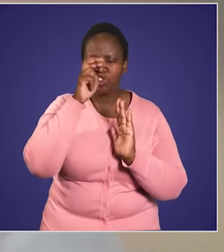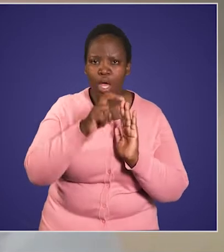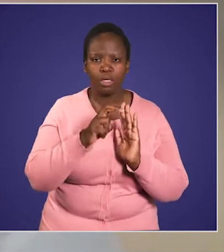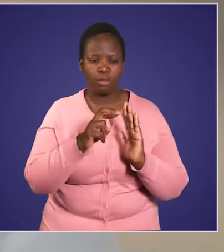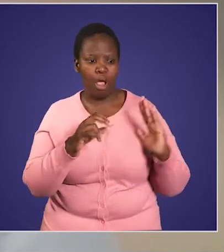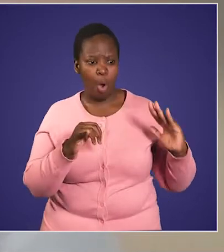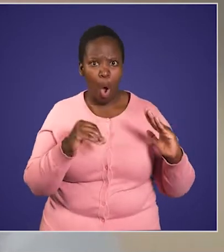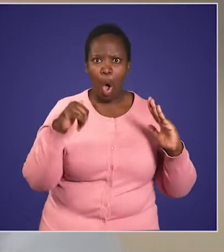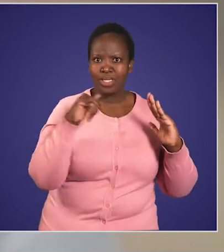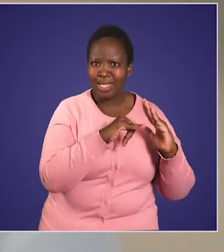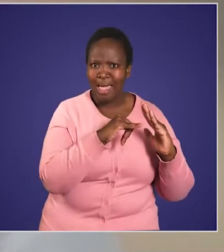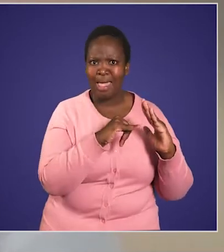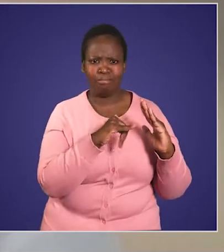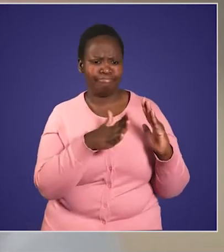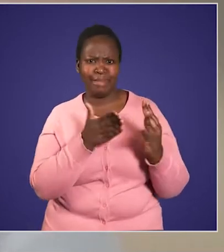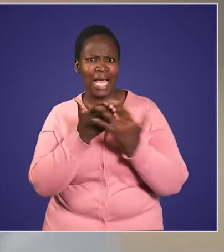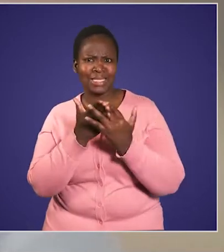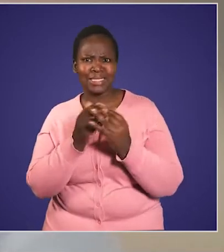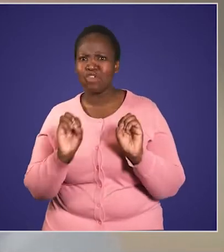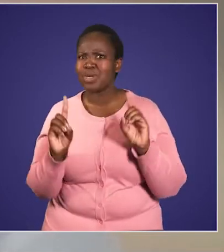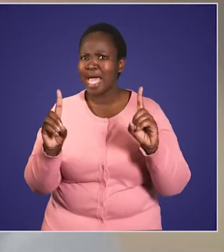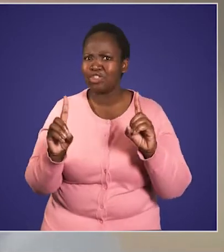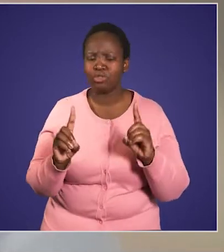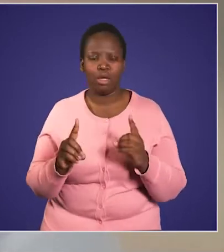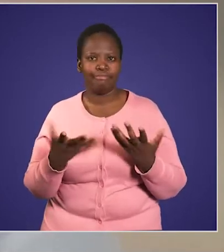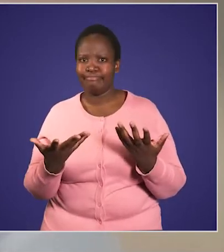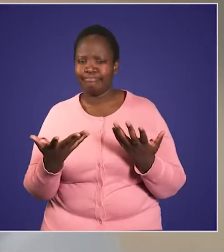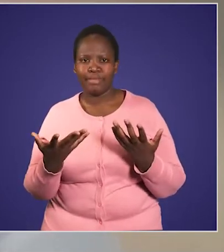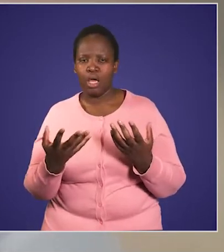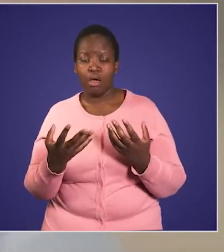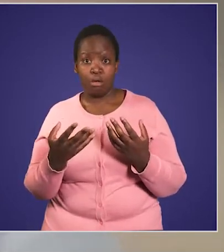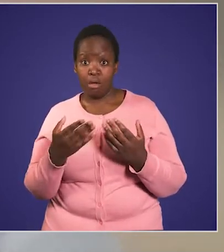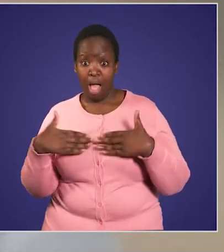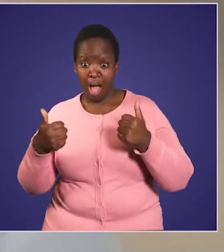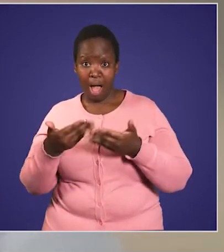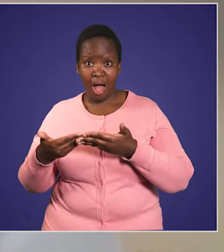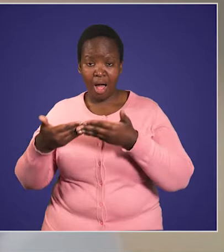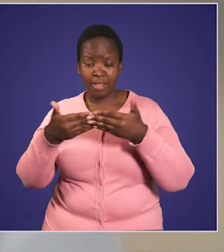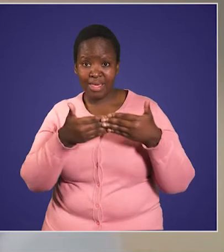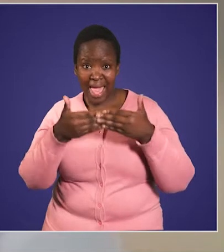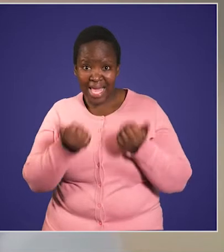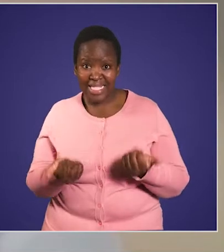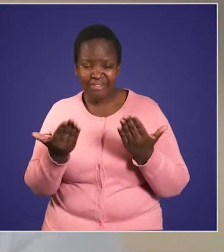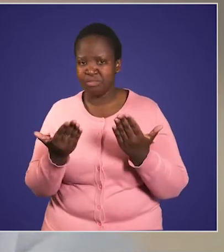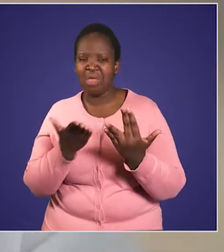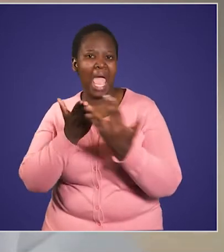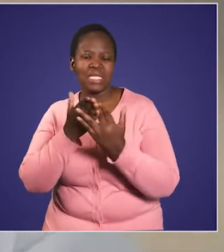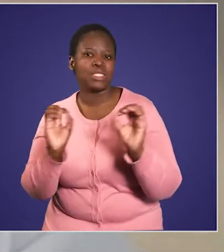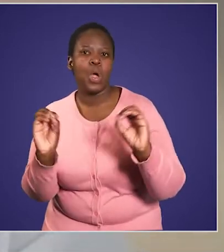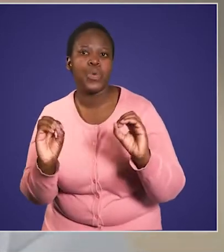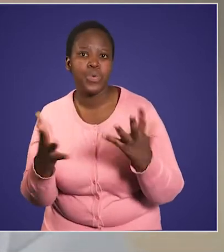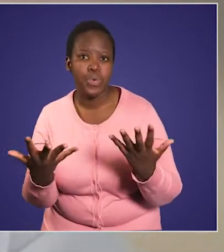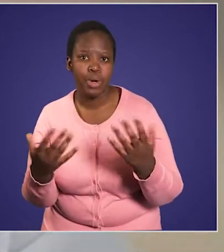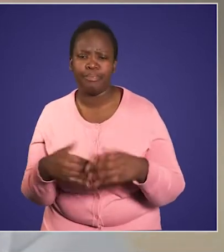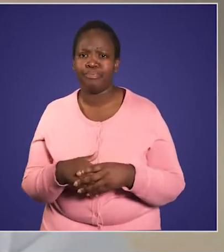stay at home and not accessing education and hardly accessing healthcare services. At this juncture,